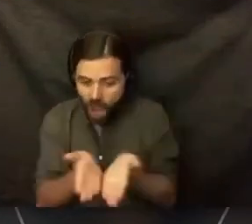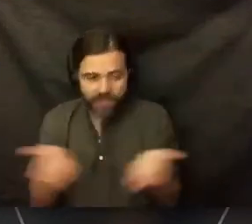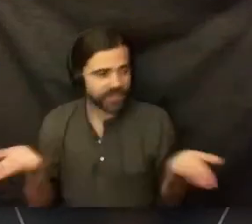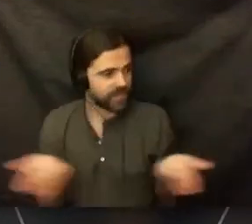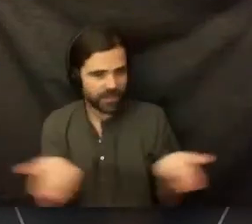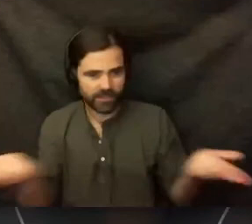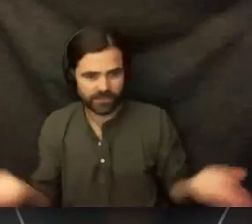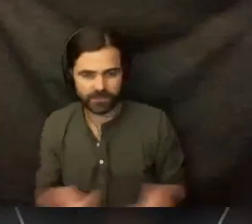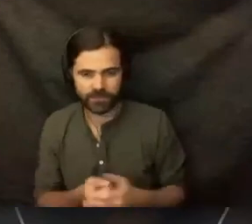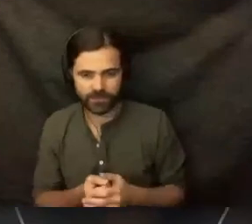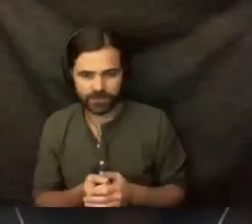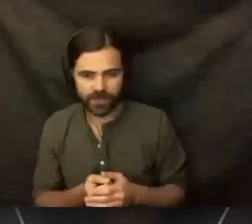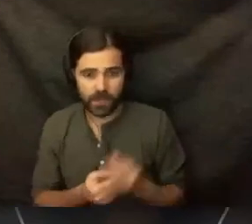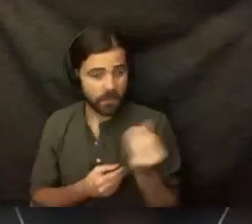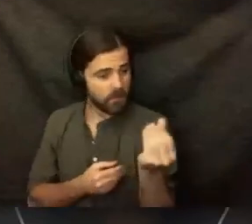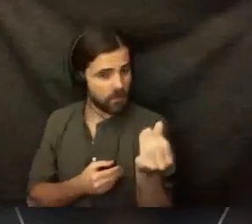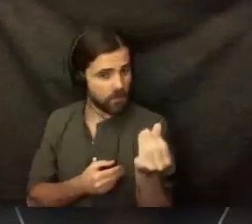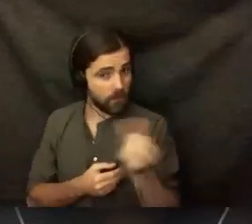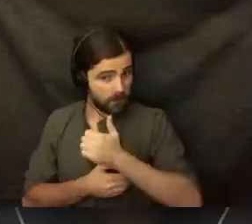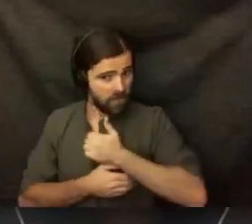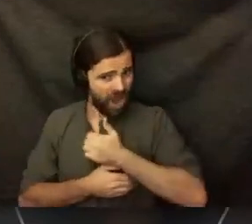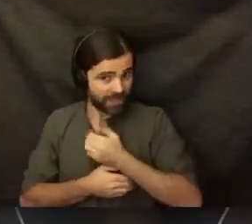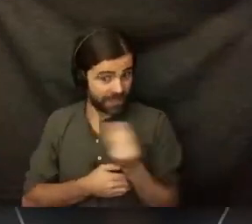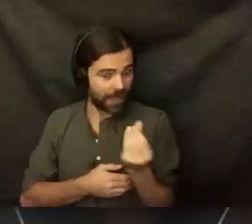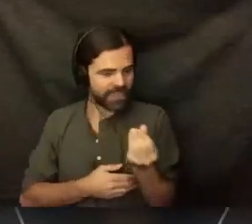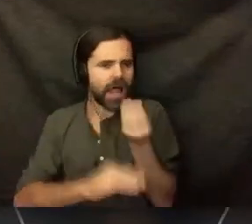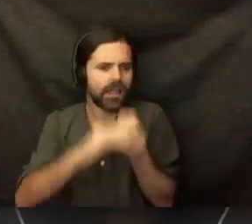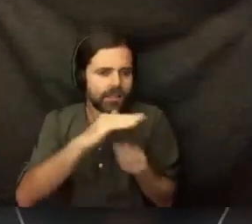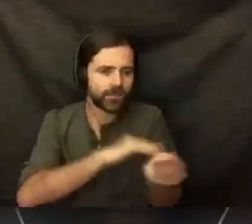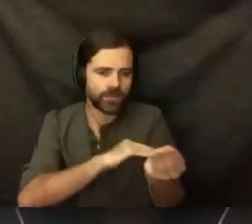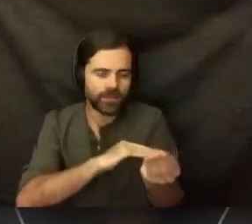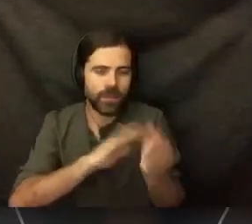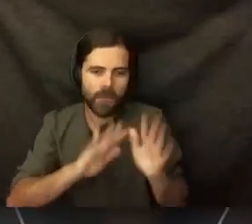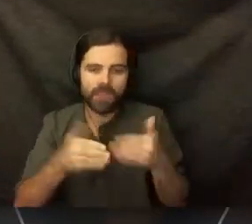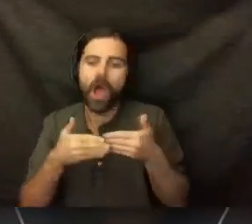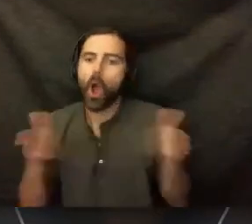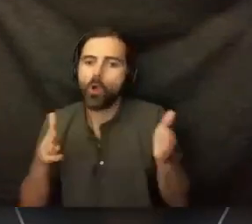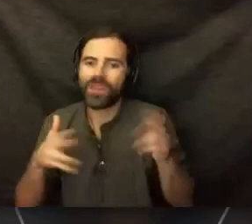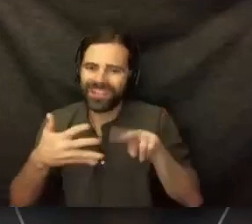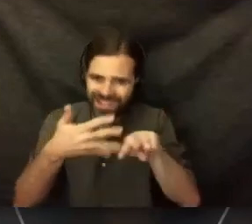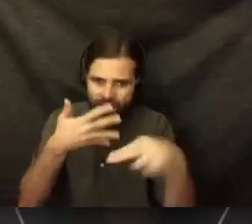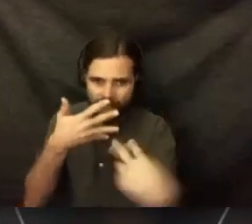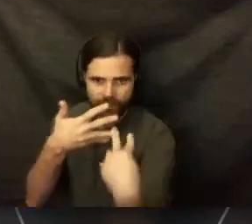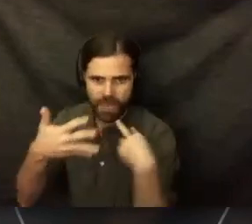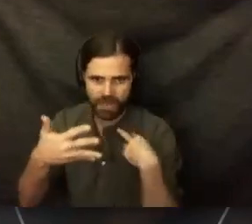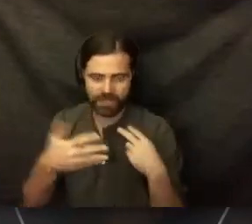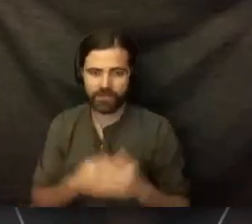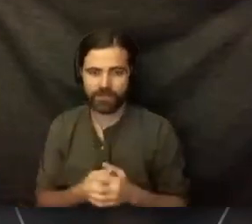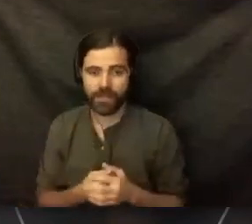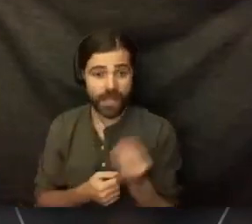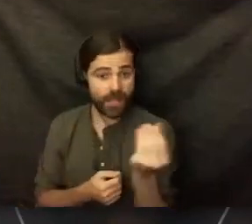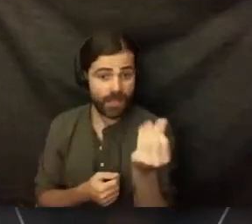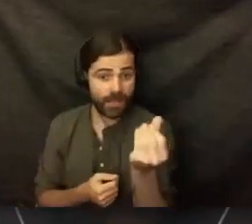private capital to be introduced, but actually that's dynamically priced and open and transparent in a way that actually the pricing of that capital can be